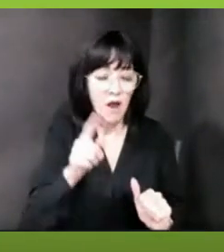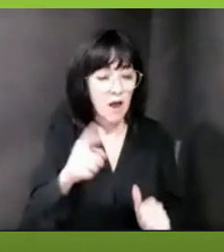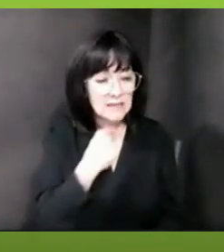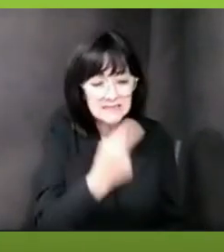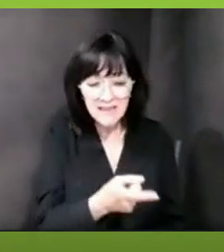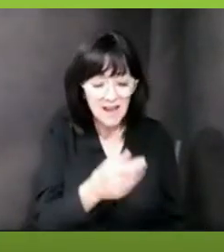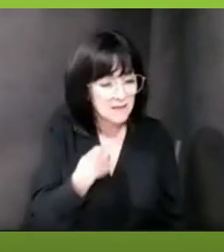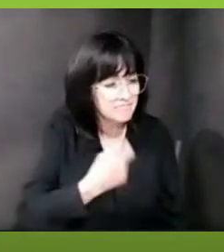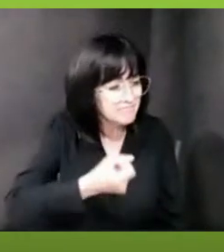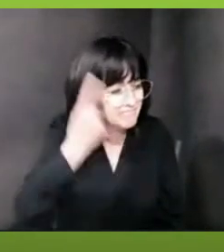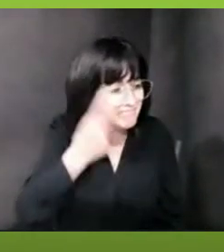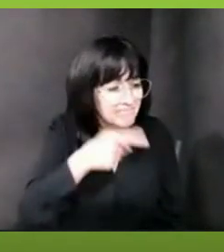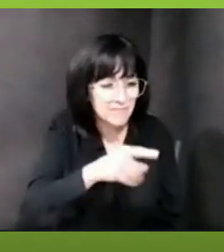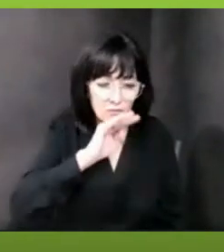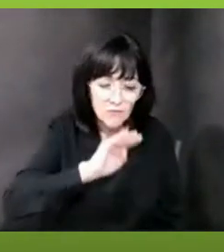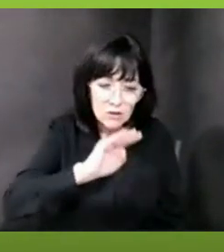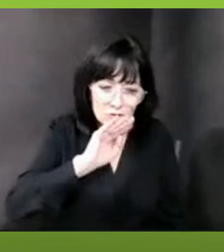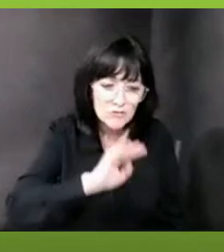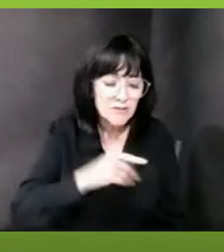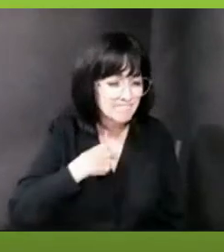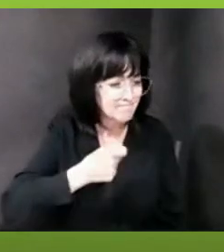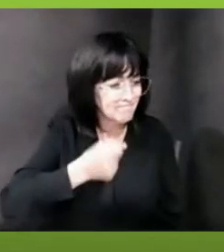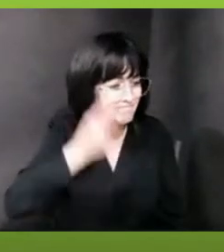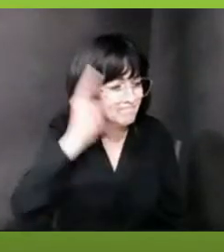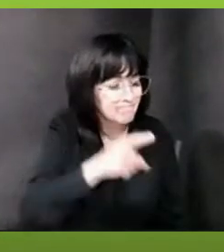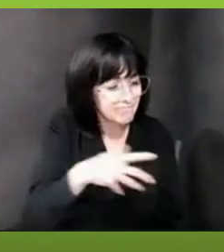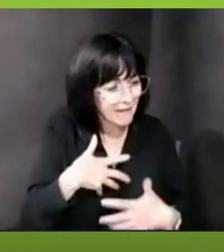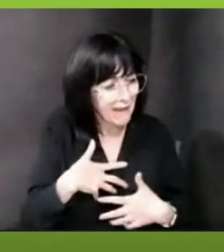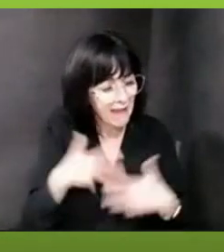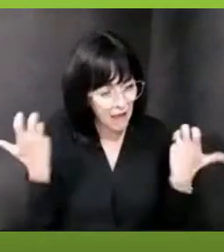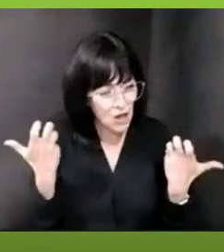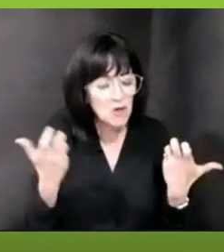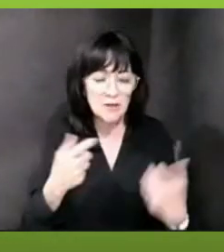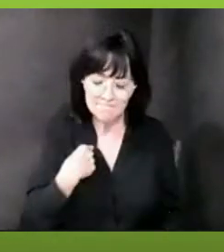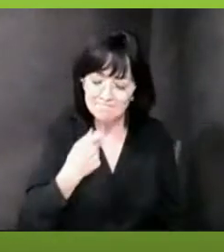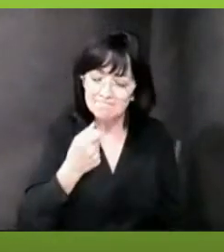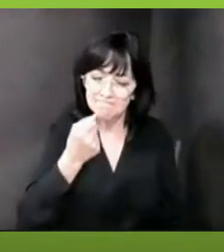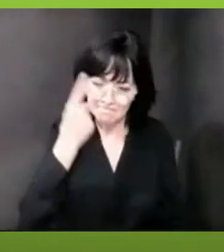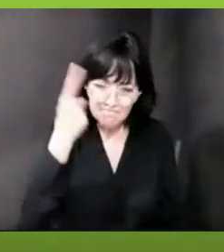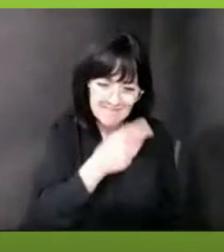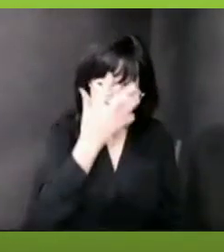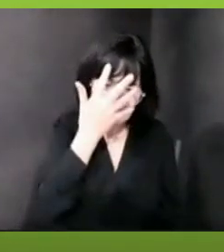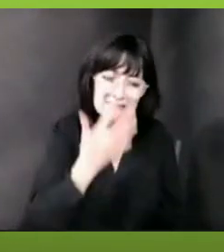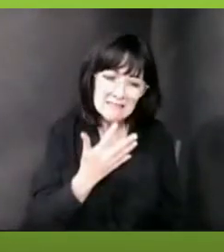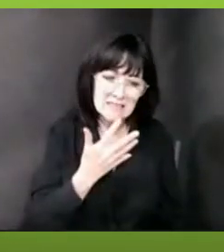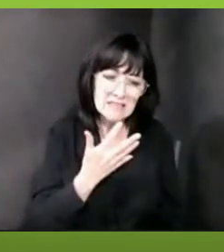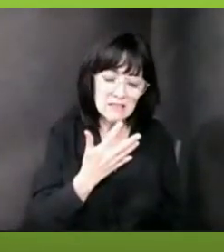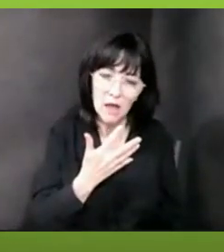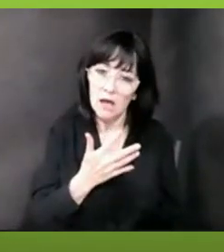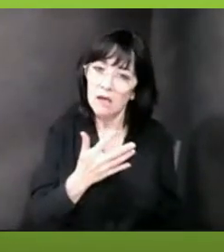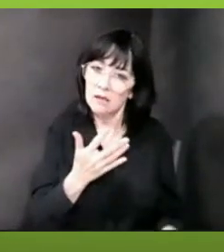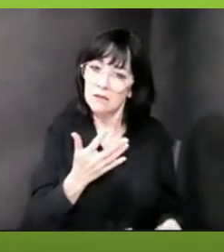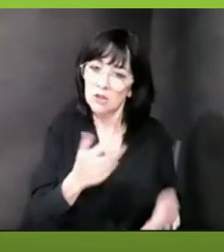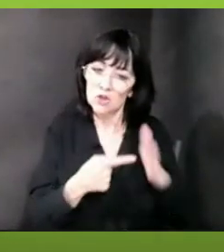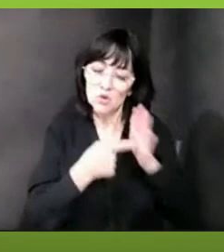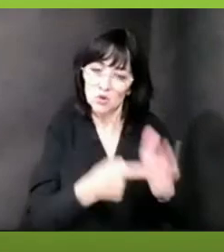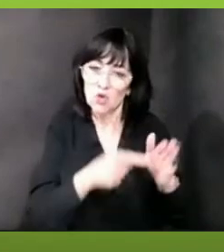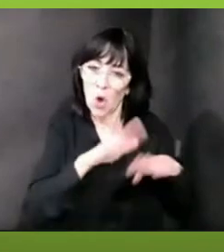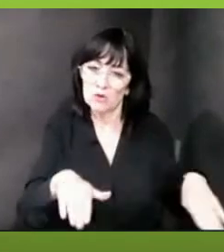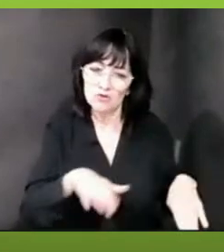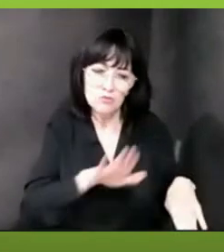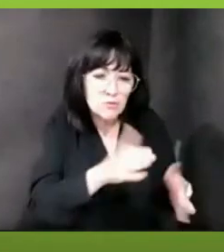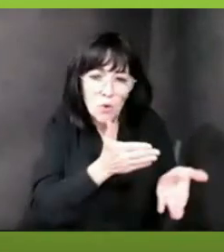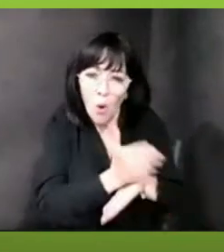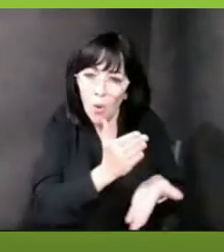you're frustrated. I understand why you feel sad. It makes sense. We can validate those emotions for them so they know it's okay to feel